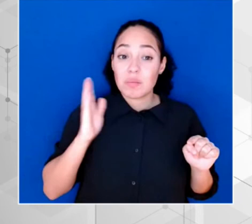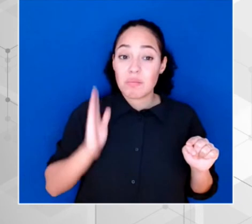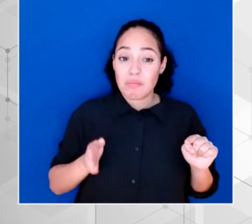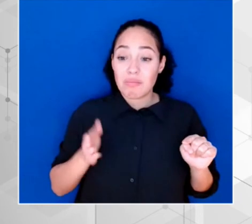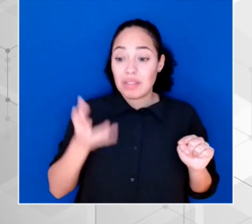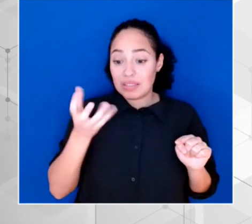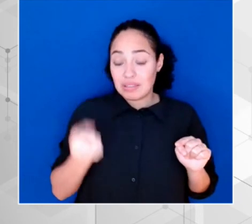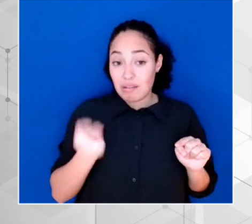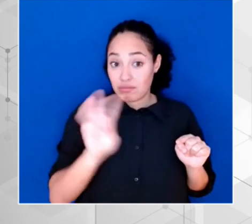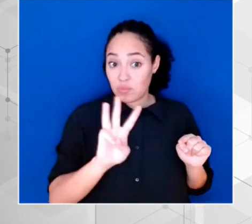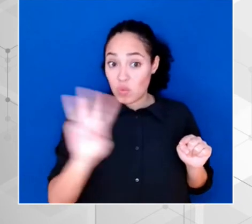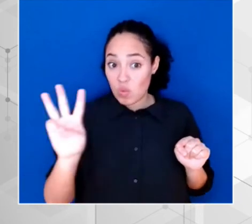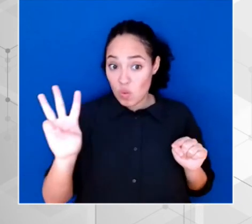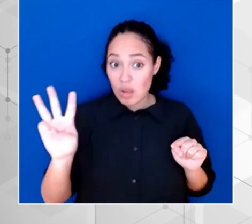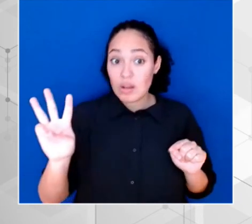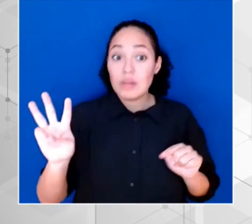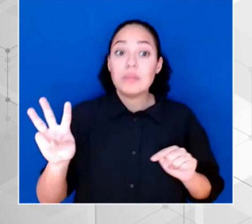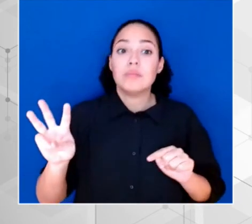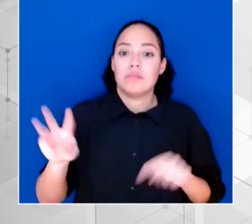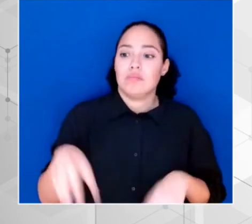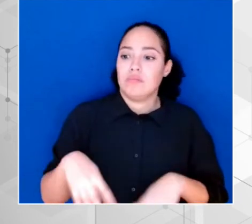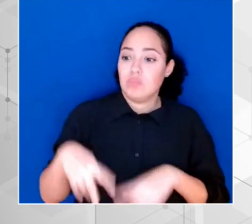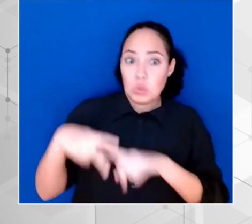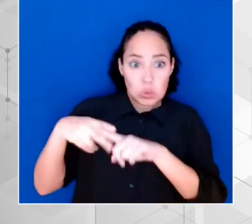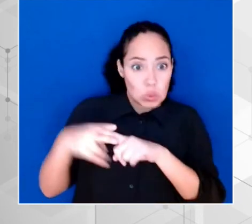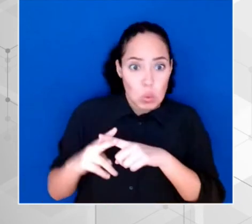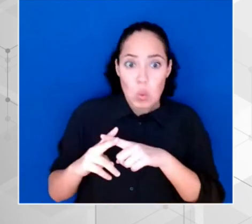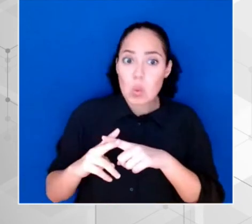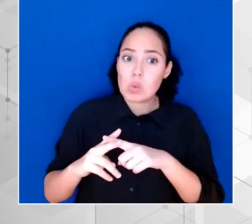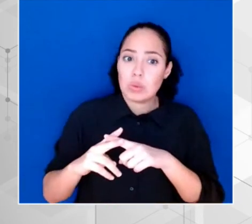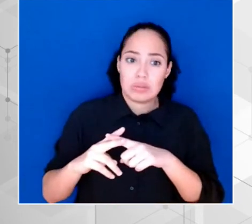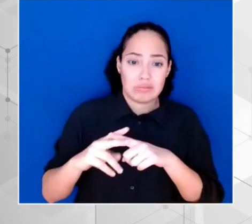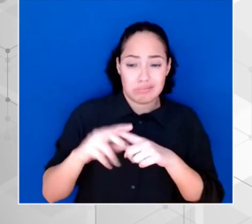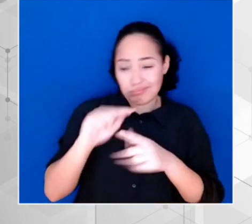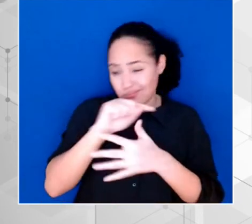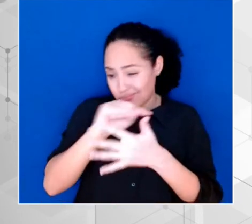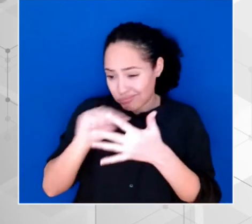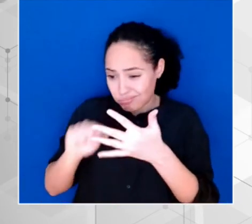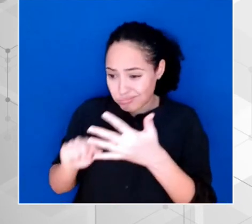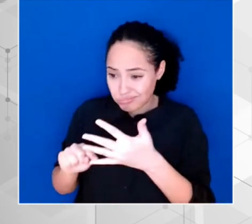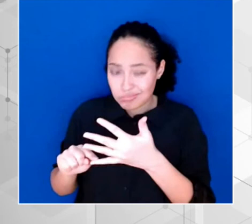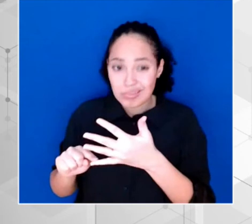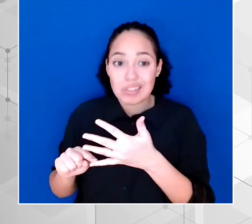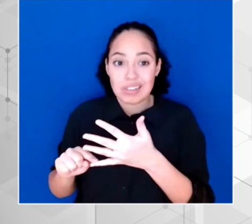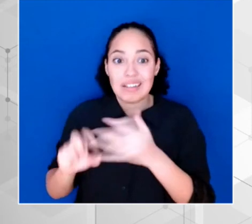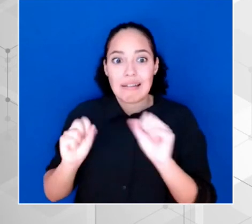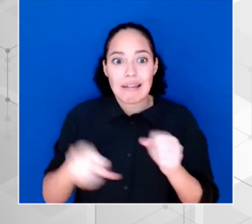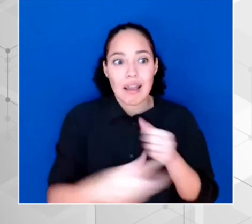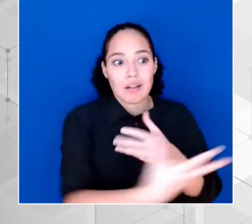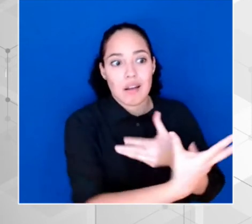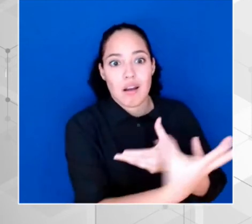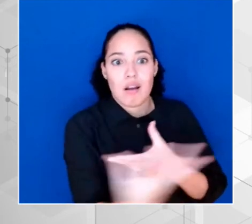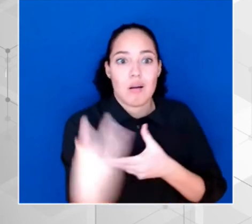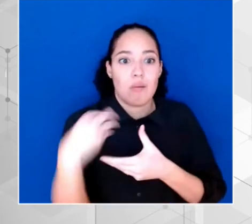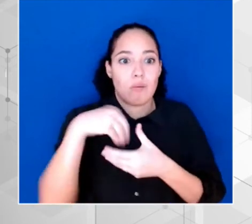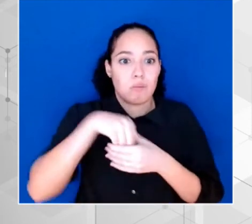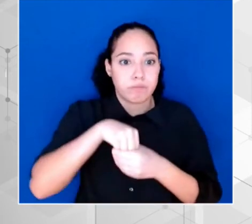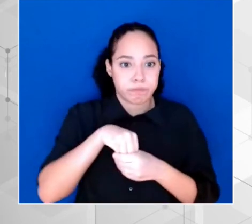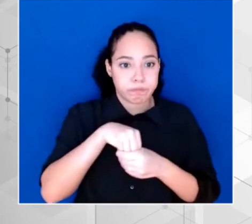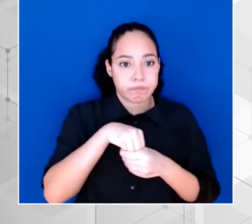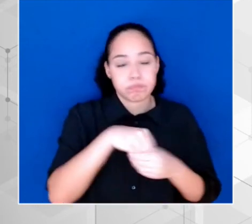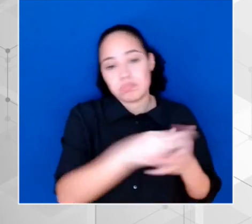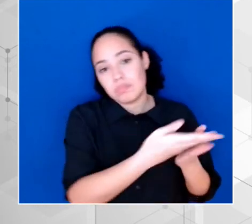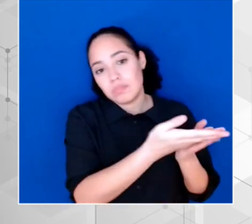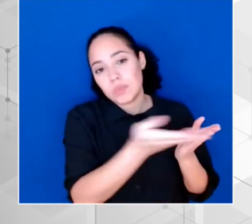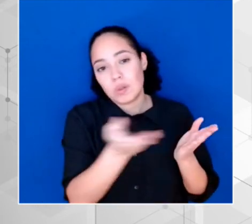is one true thing is that we don't know who is our user, who is